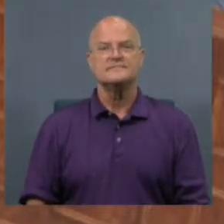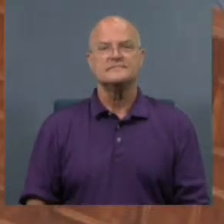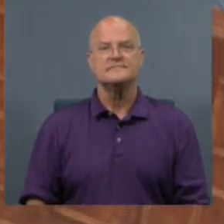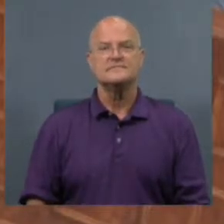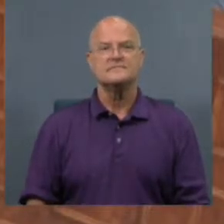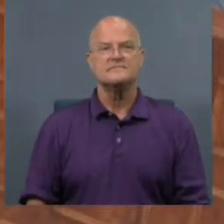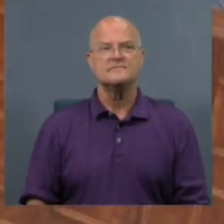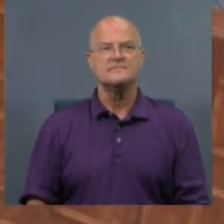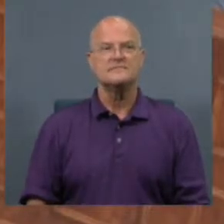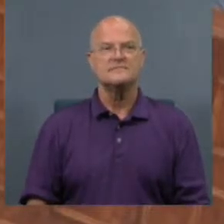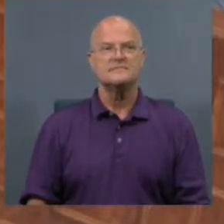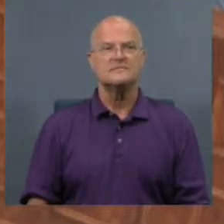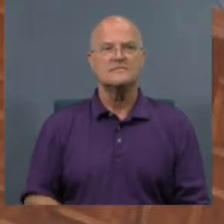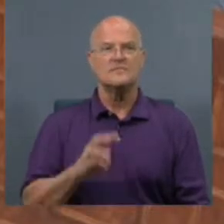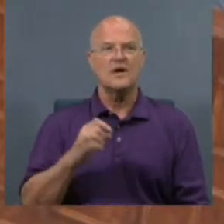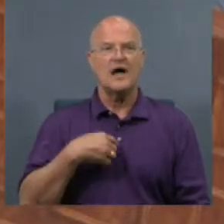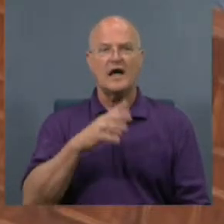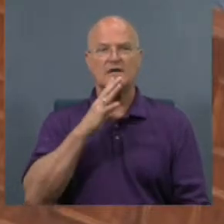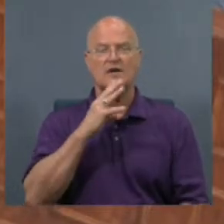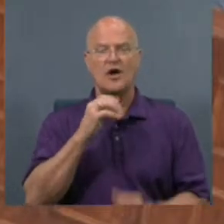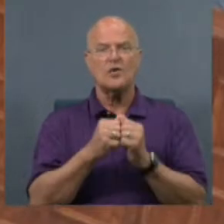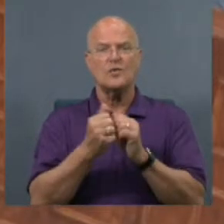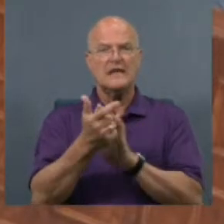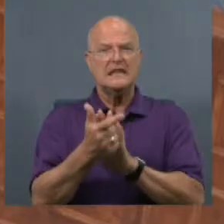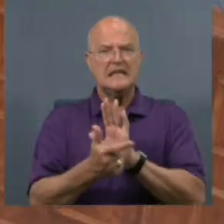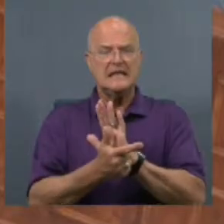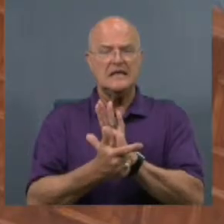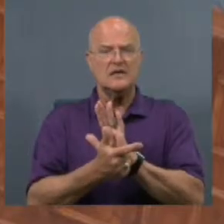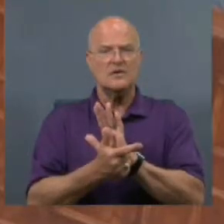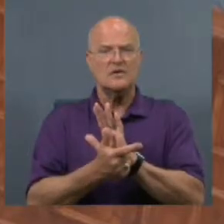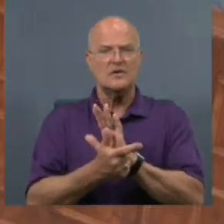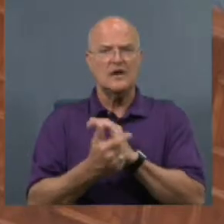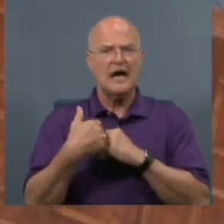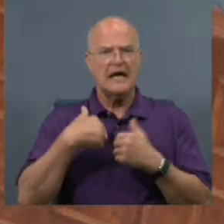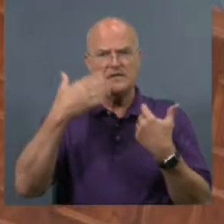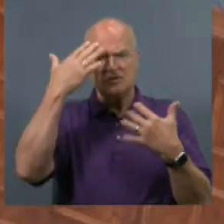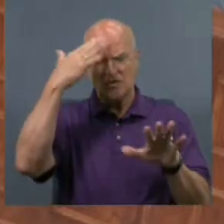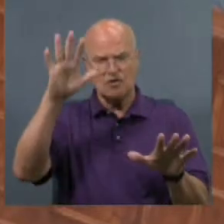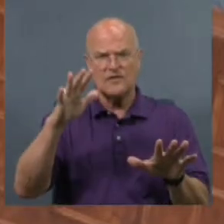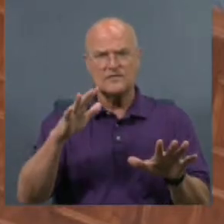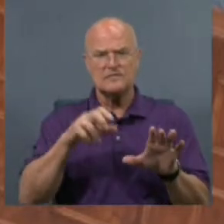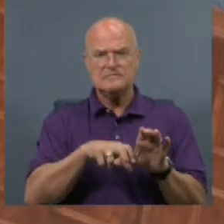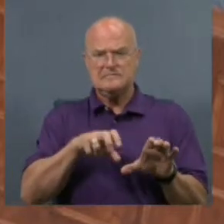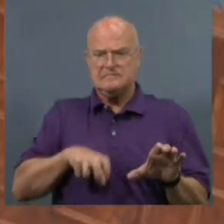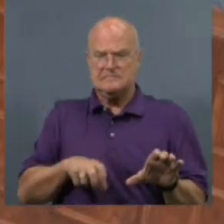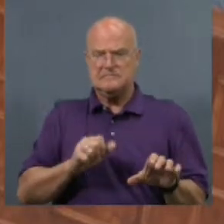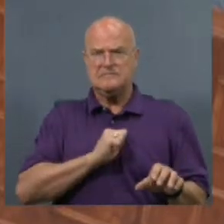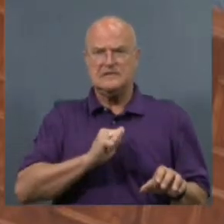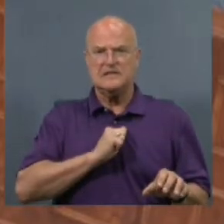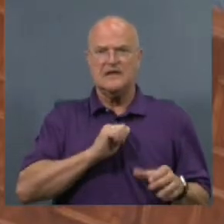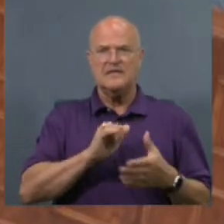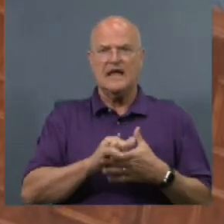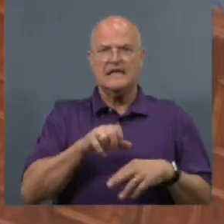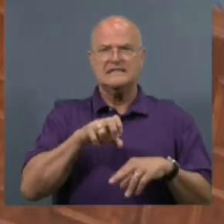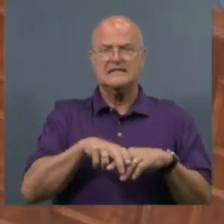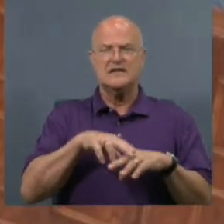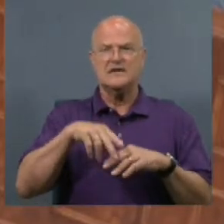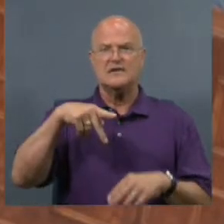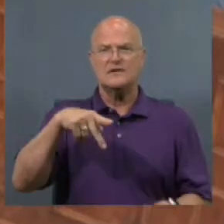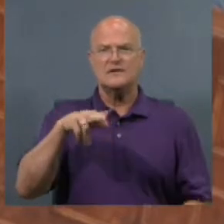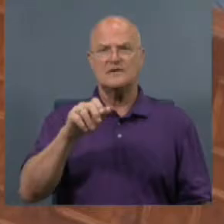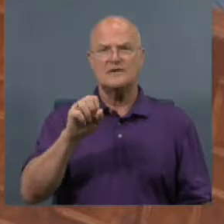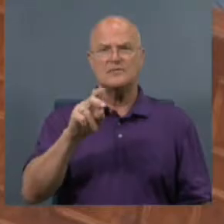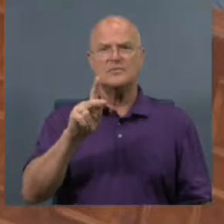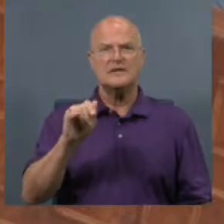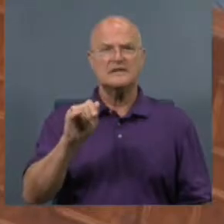Well, I was speaking with legal, and I don't know if I need to recuse myself from this, being that I sit on the Placer County Quorum